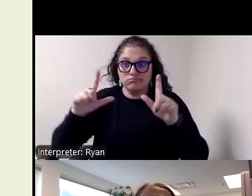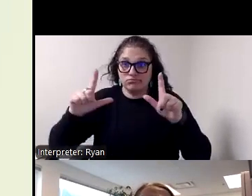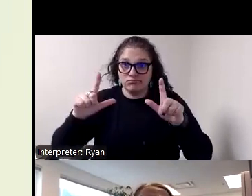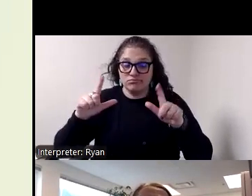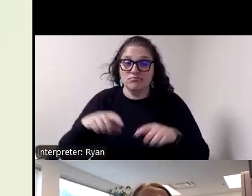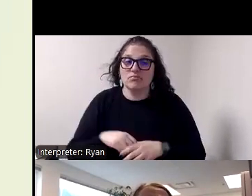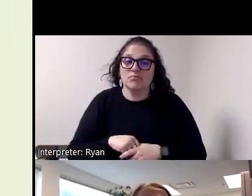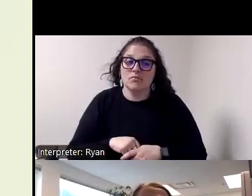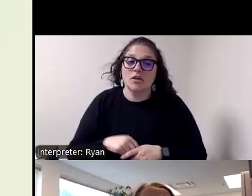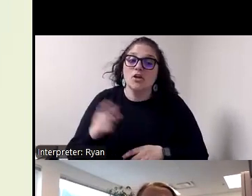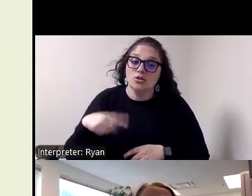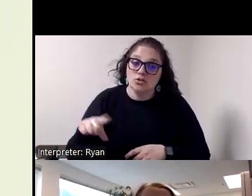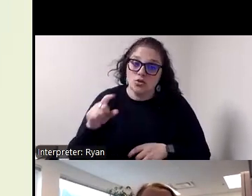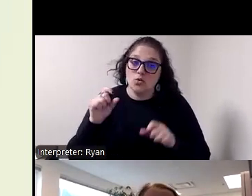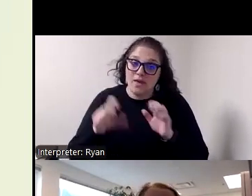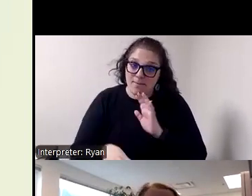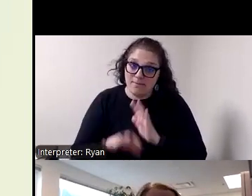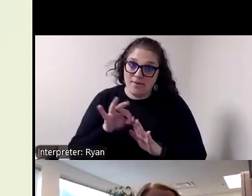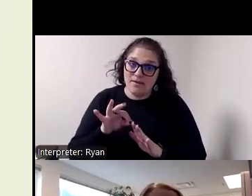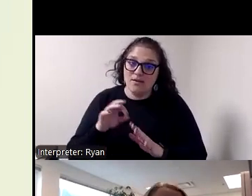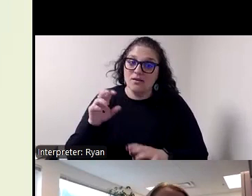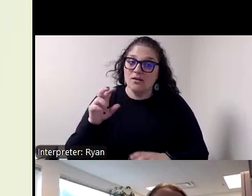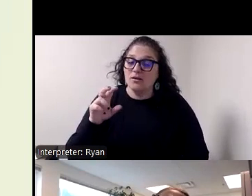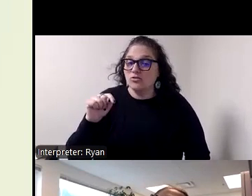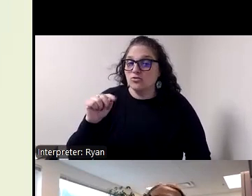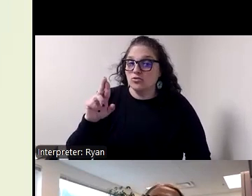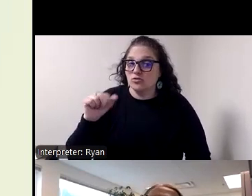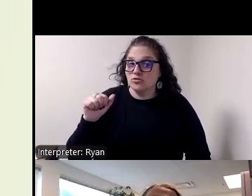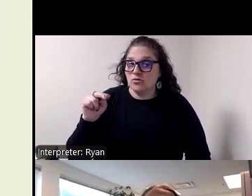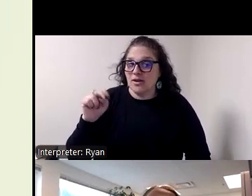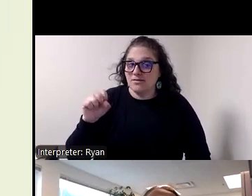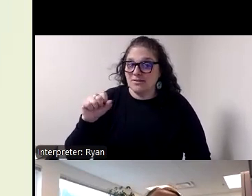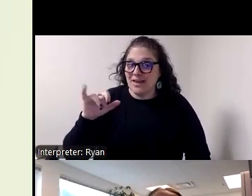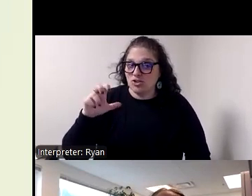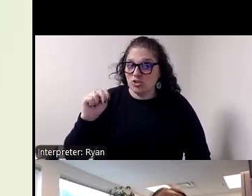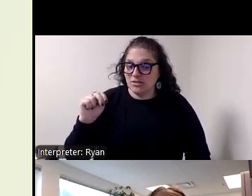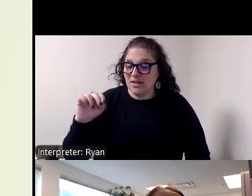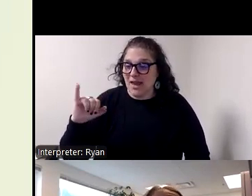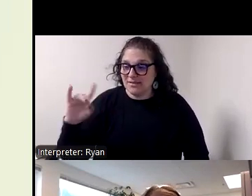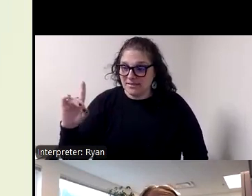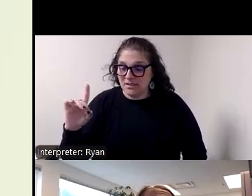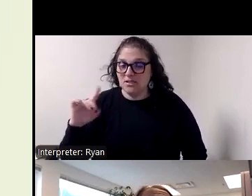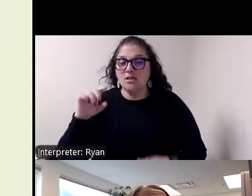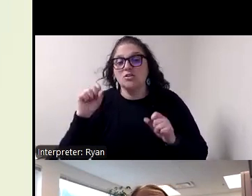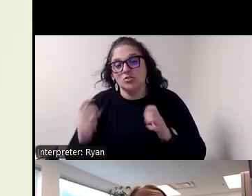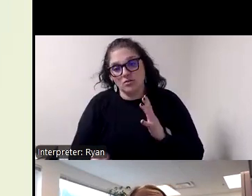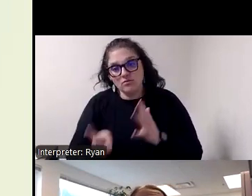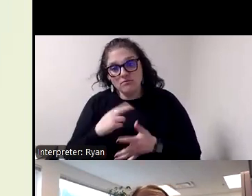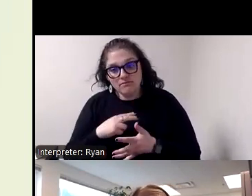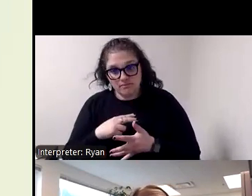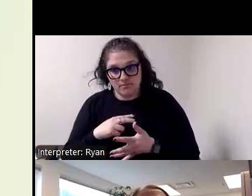there, you can select the transaction ID that'll be blue and highlighted. You can open it up and review the employee's